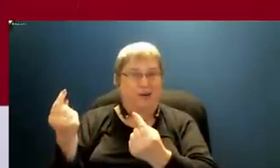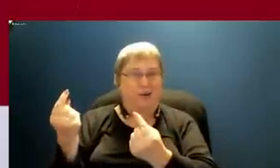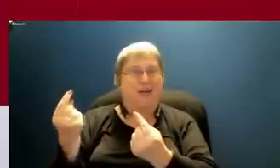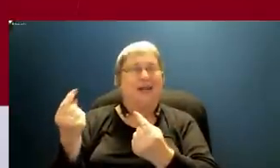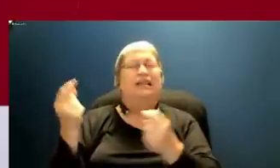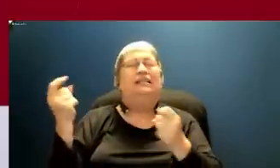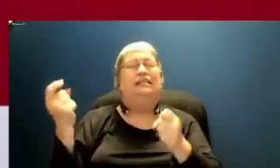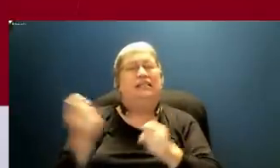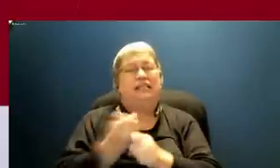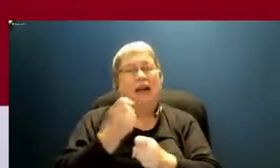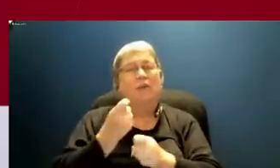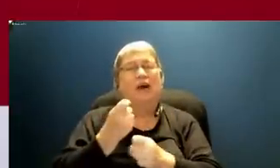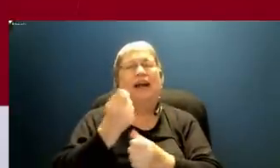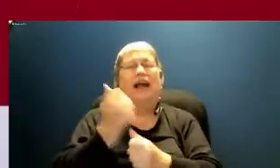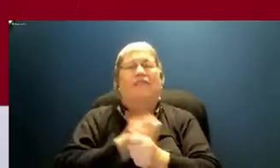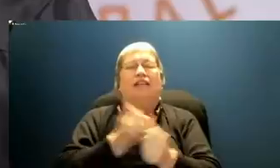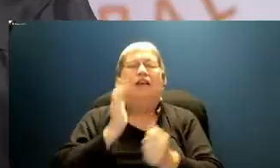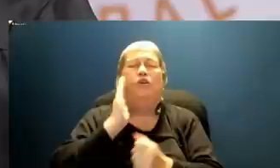celebrate all that you will do.